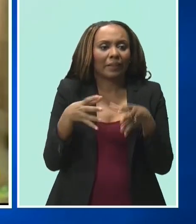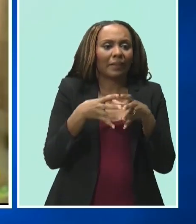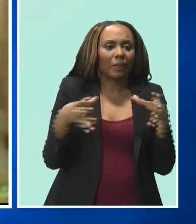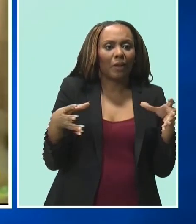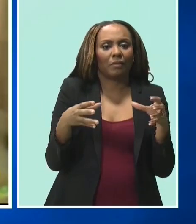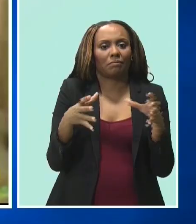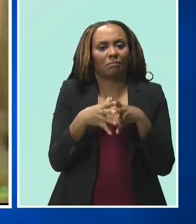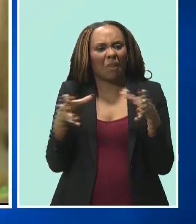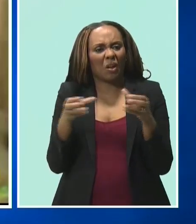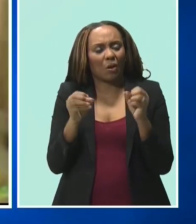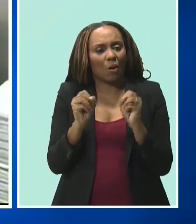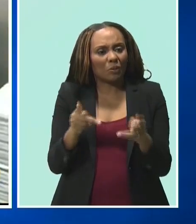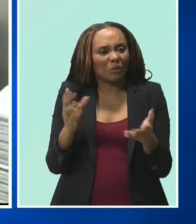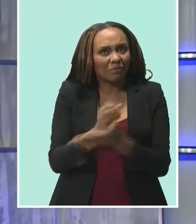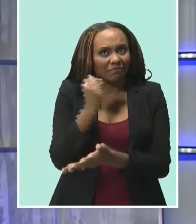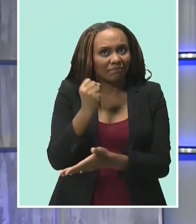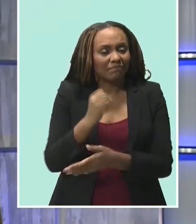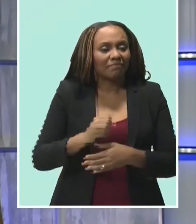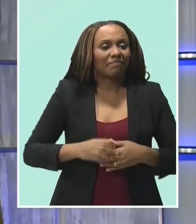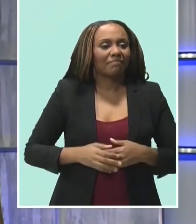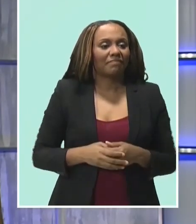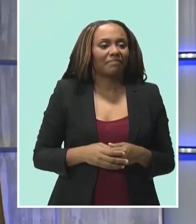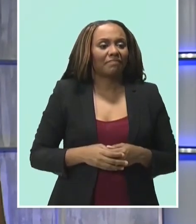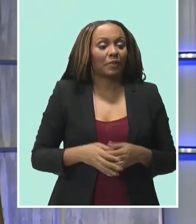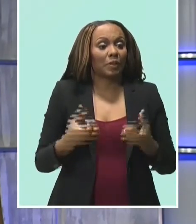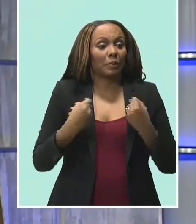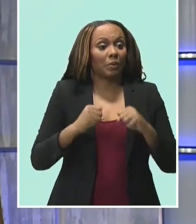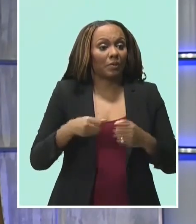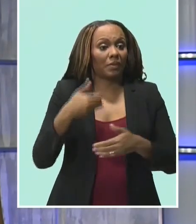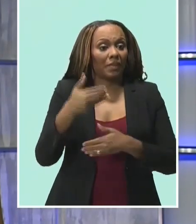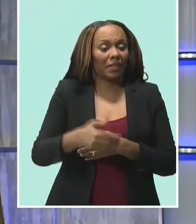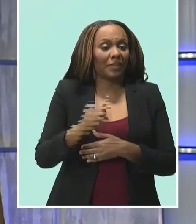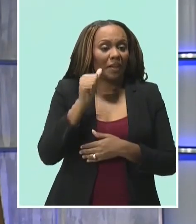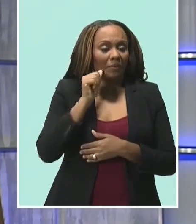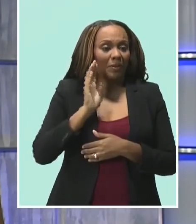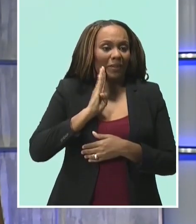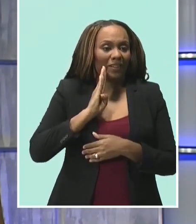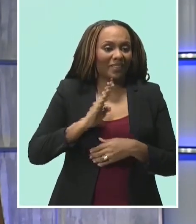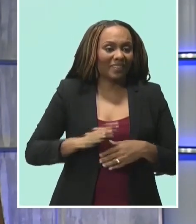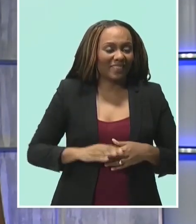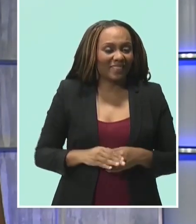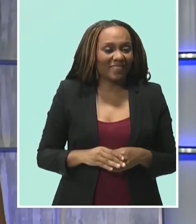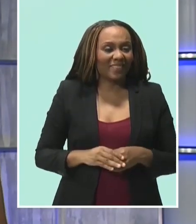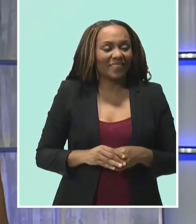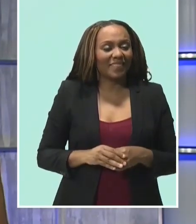that have arisen from COVID-19. And sports is next with Anne-Marie Burke.